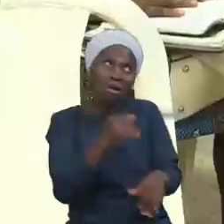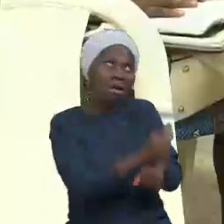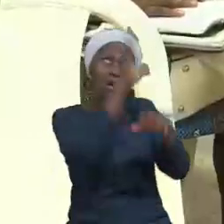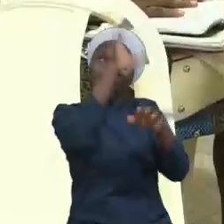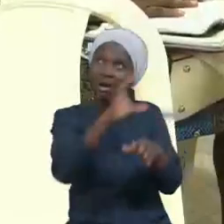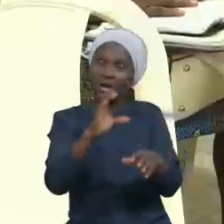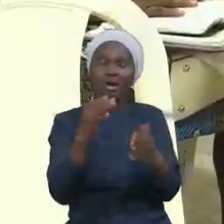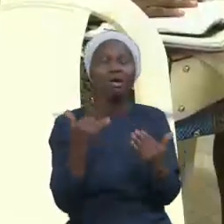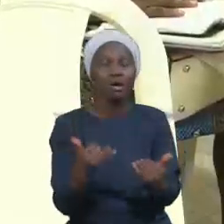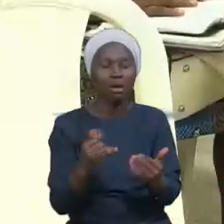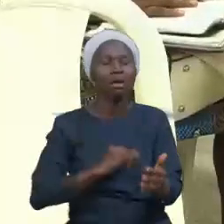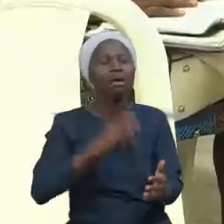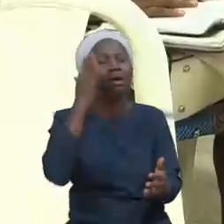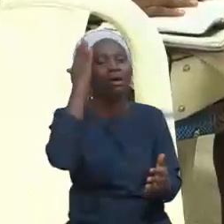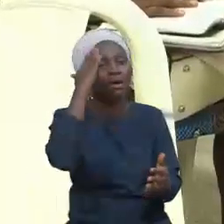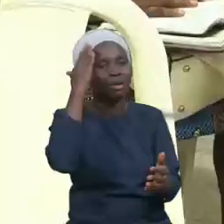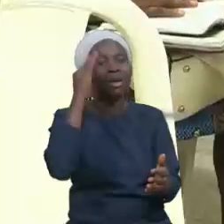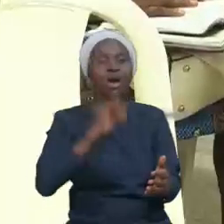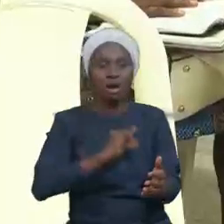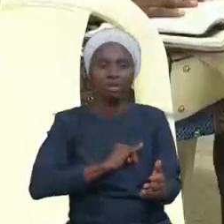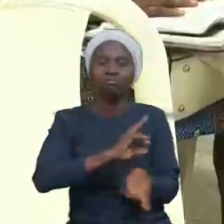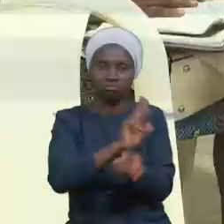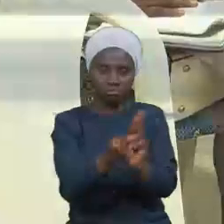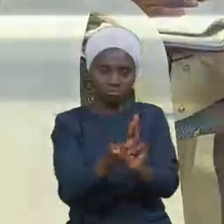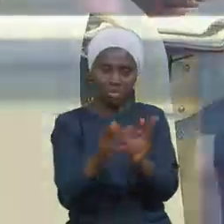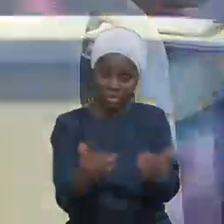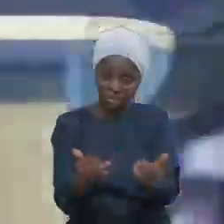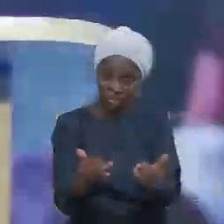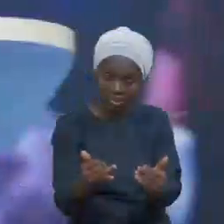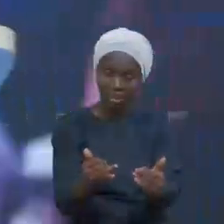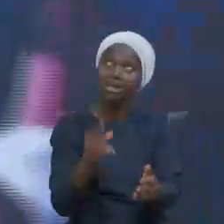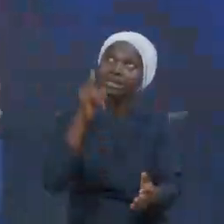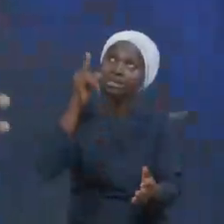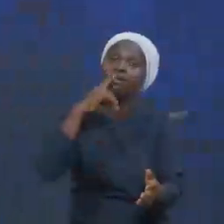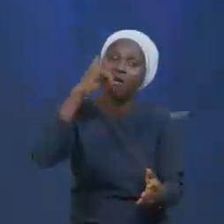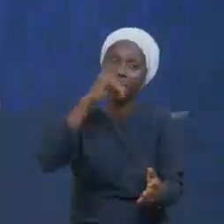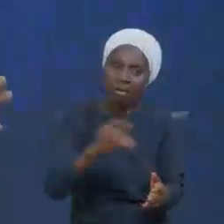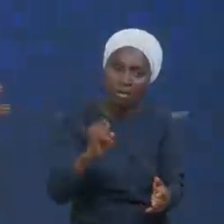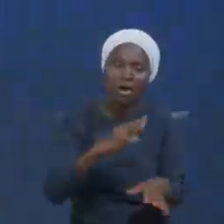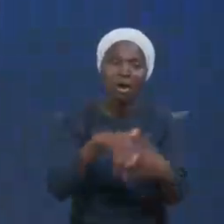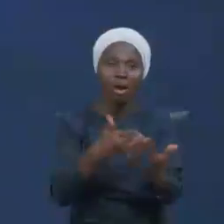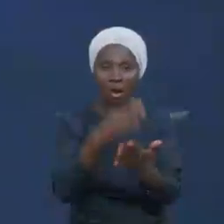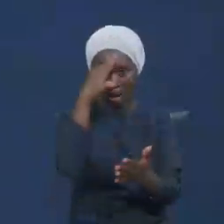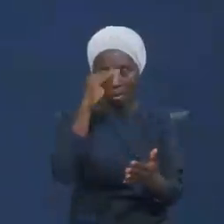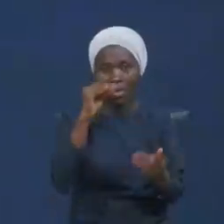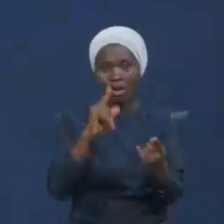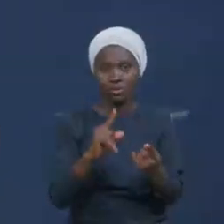I know and I repent. Now he commands all men